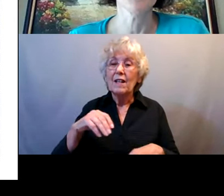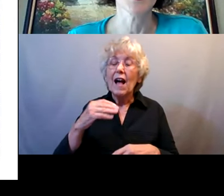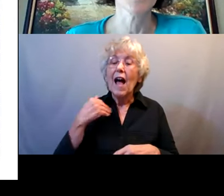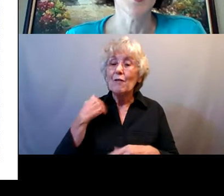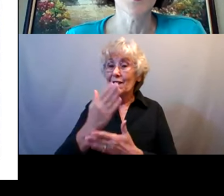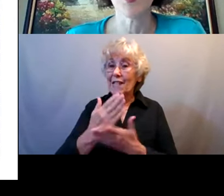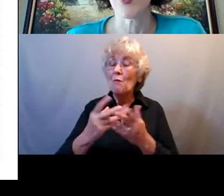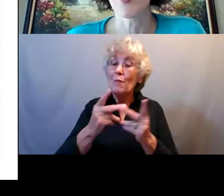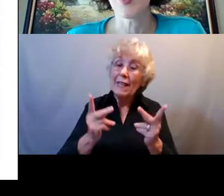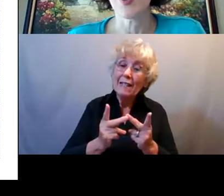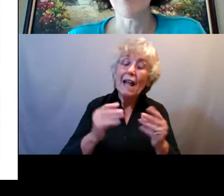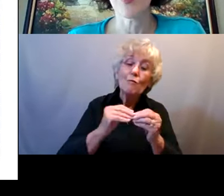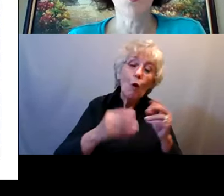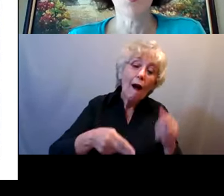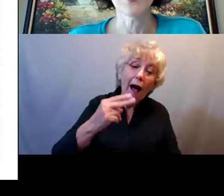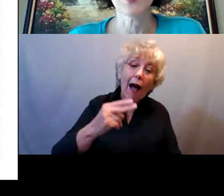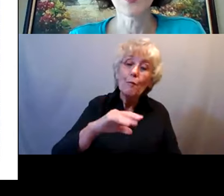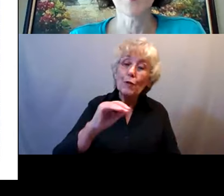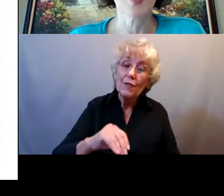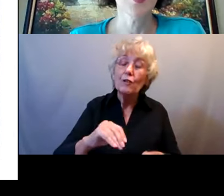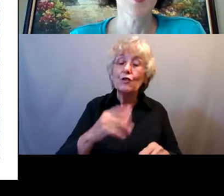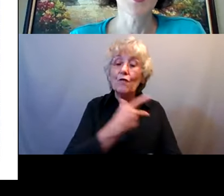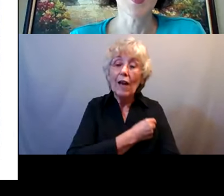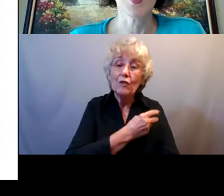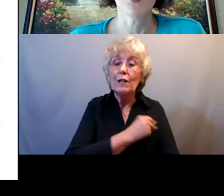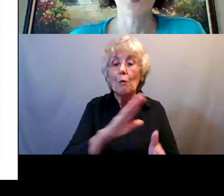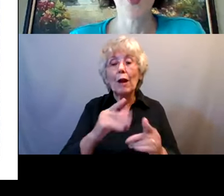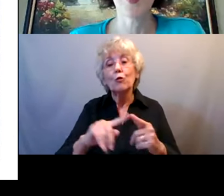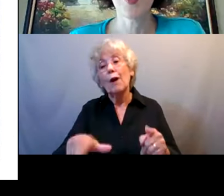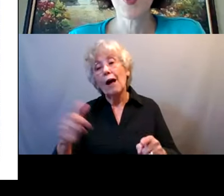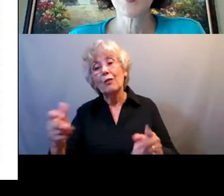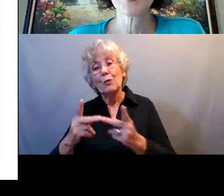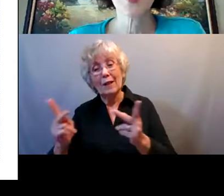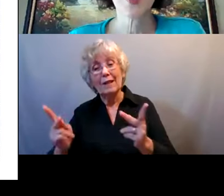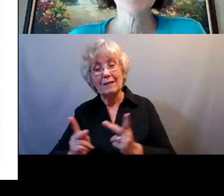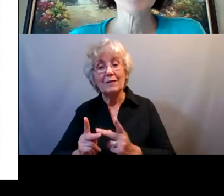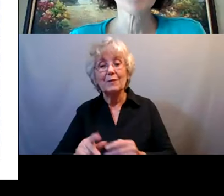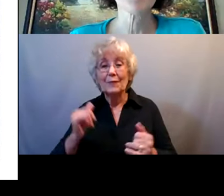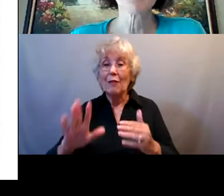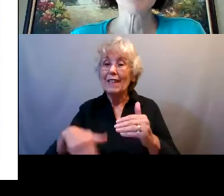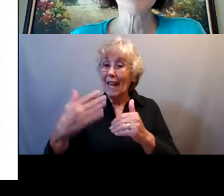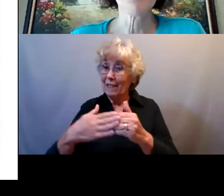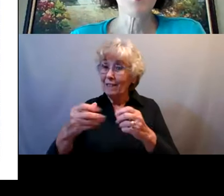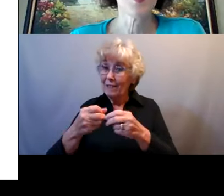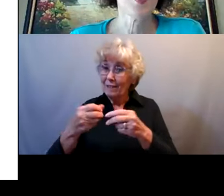vaccine uptake than elsewhere. But our goal, obviously, is vaccine uptake everywhere. Next slide.